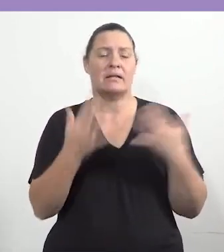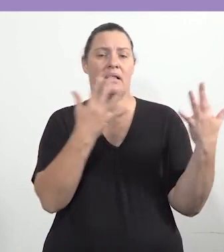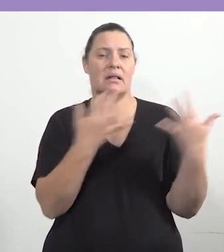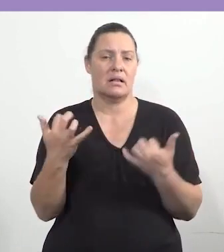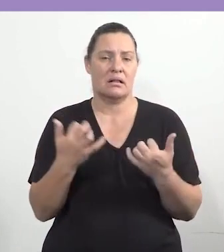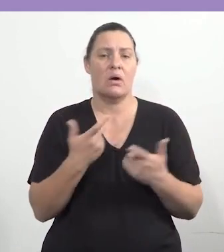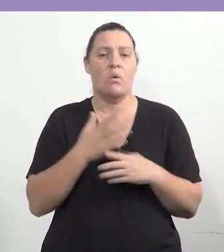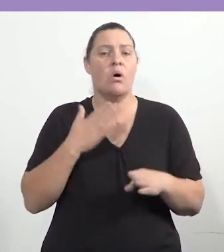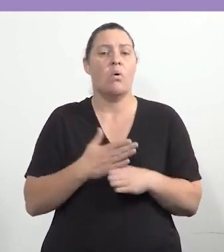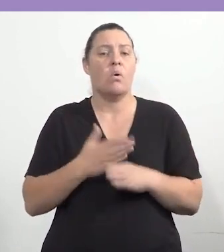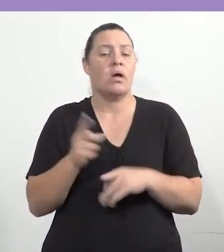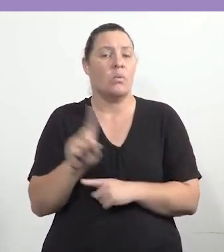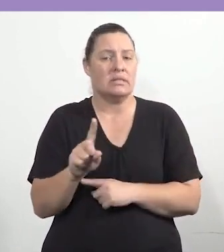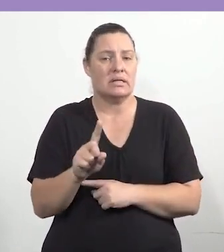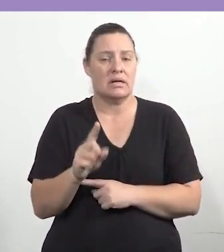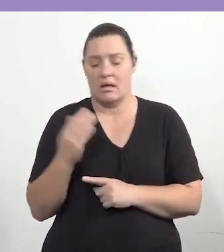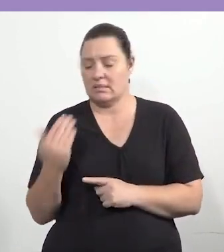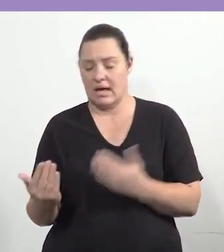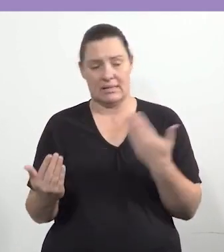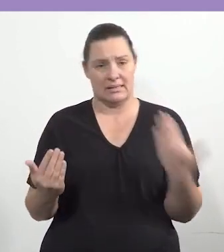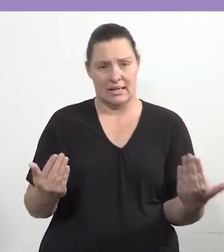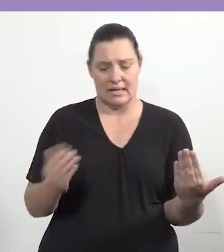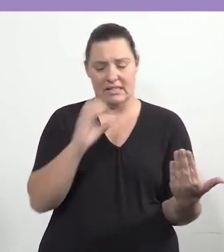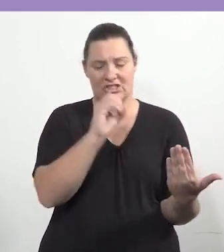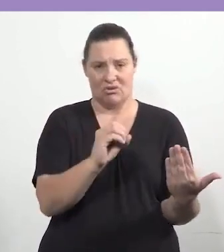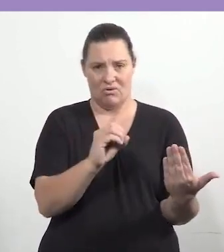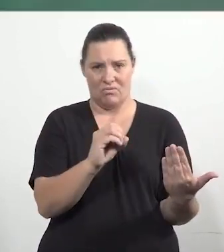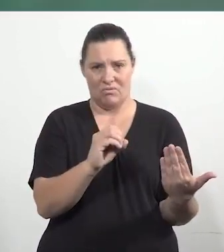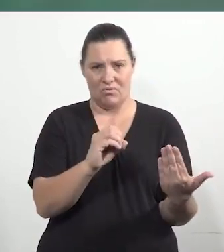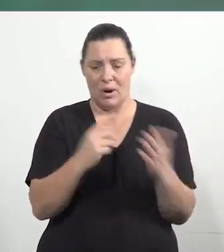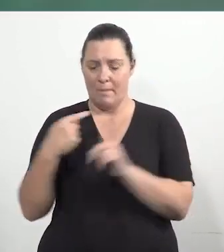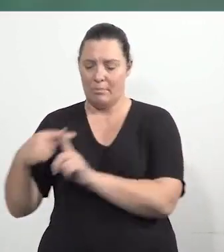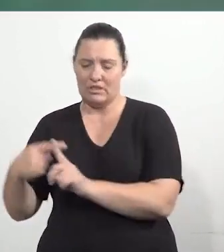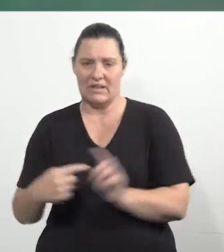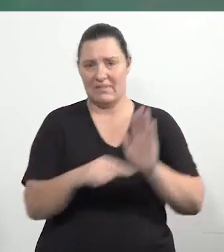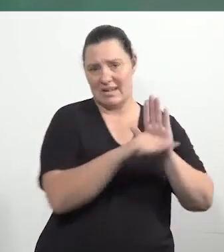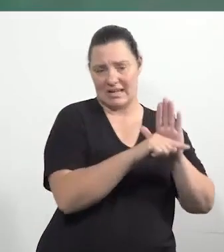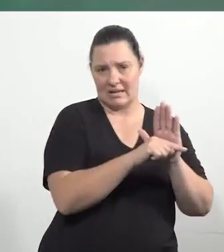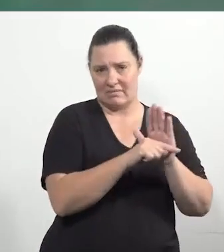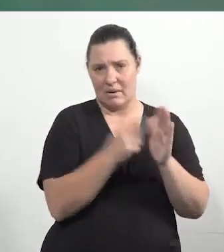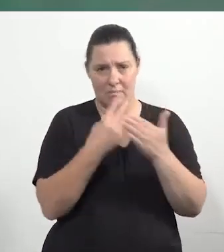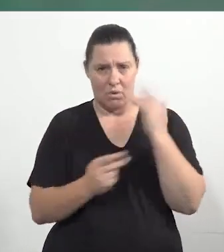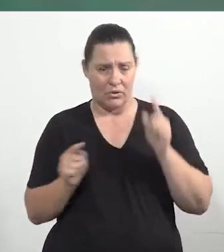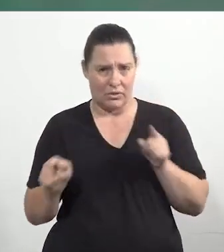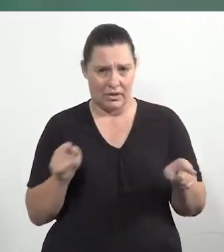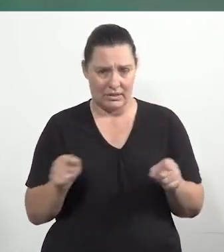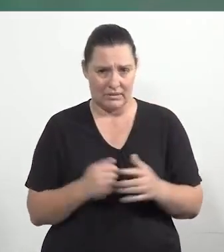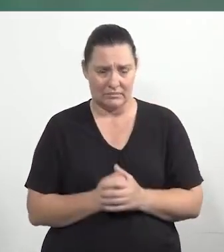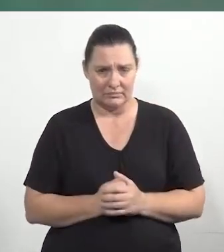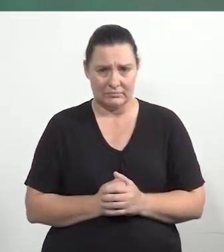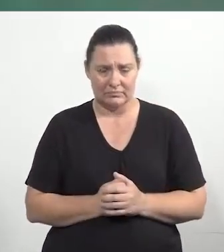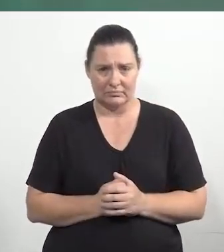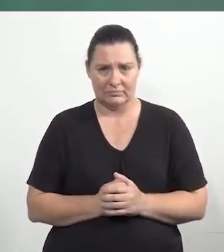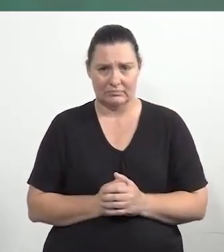these calculations, we are working on either sides of the positive or the negative, or should we say the